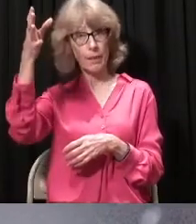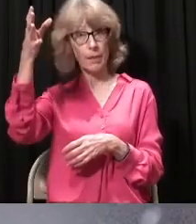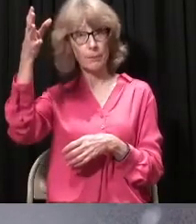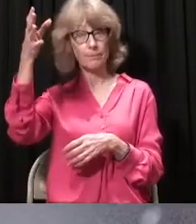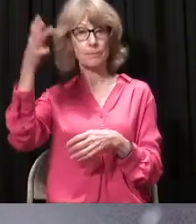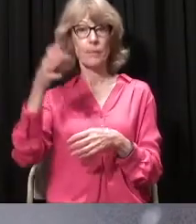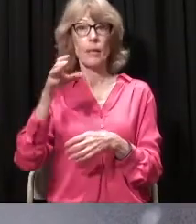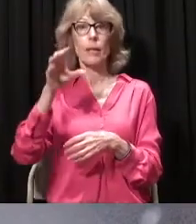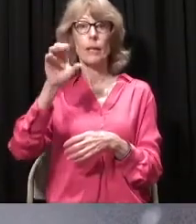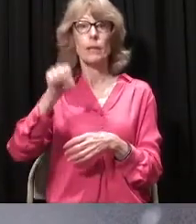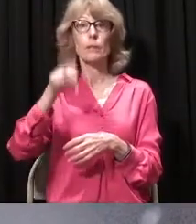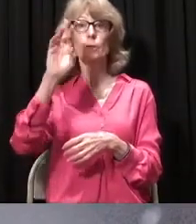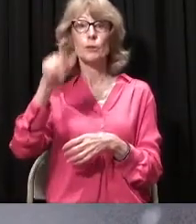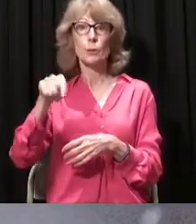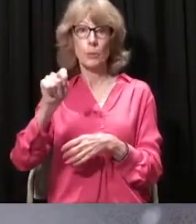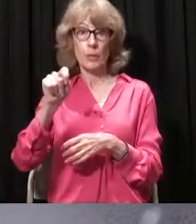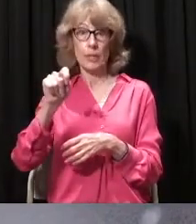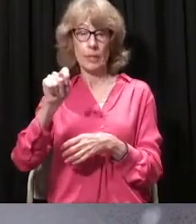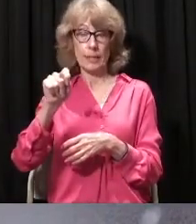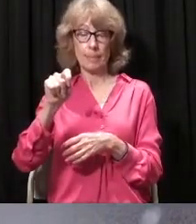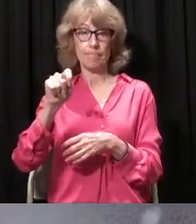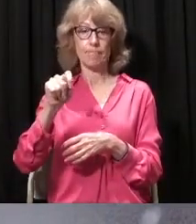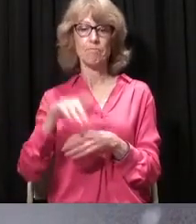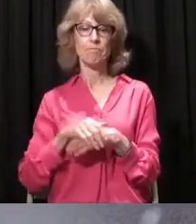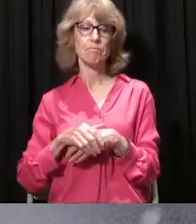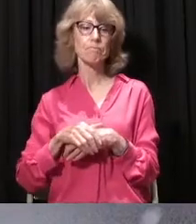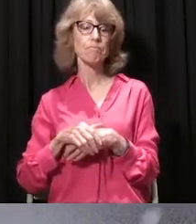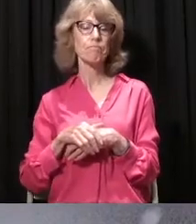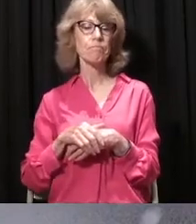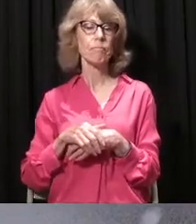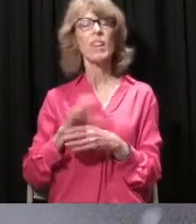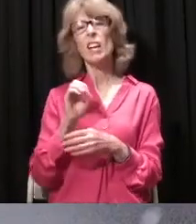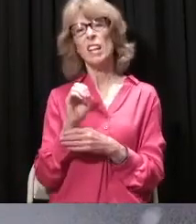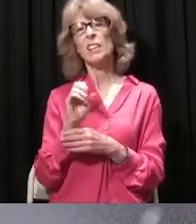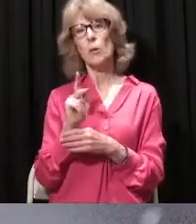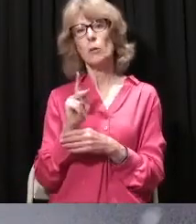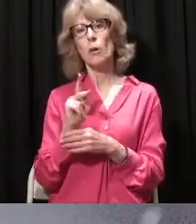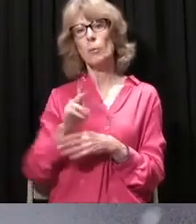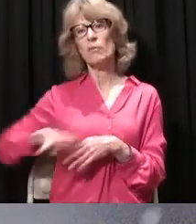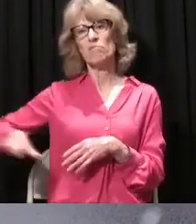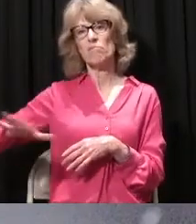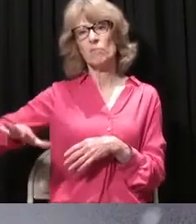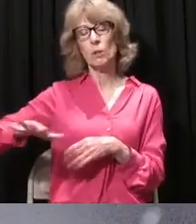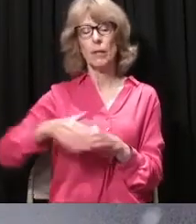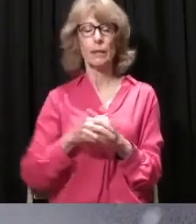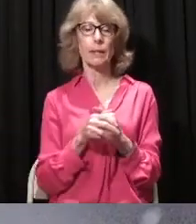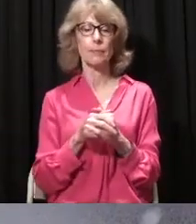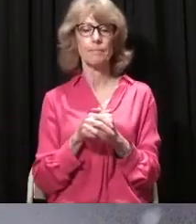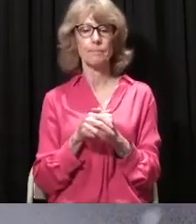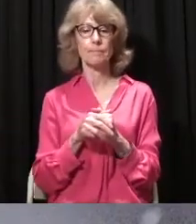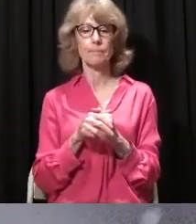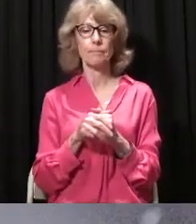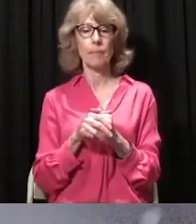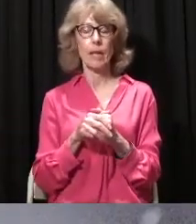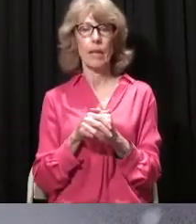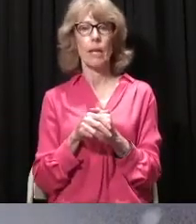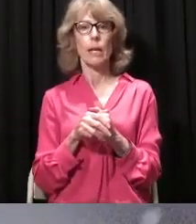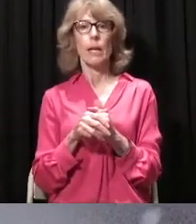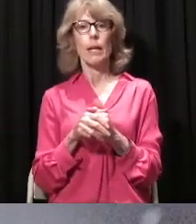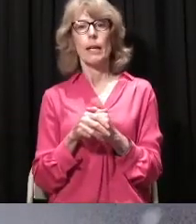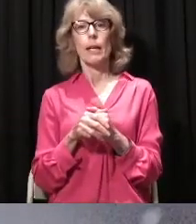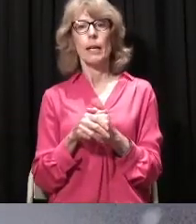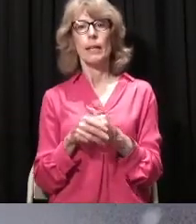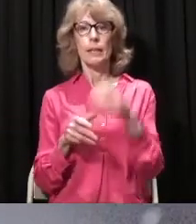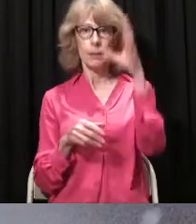with these other school officials, and one of the agenda items on the meeting is this boy named Hubert. Hubert's 17, 18 years